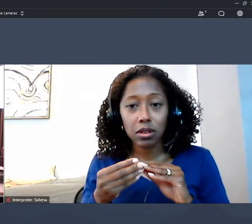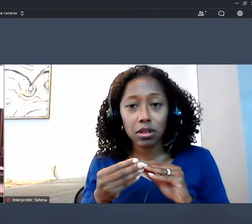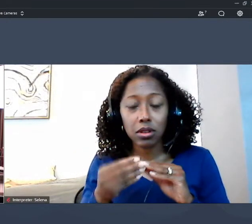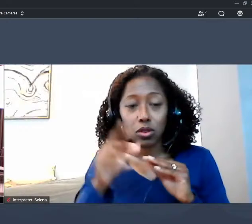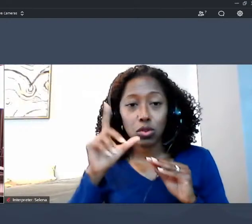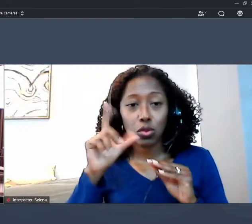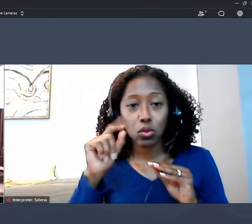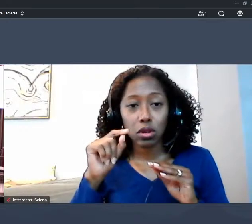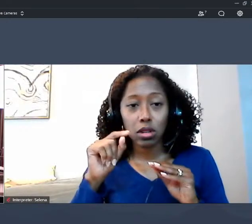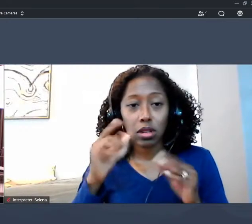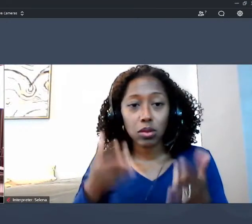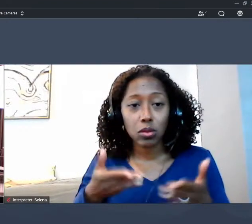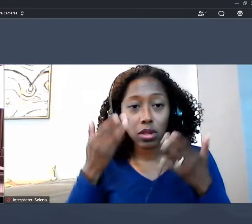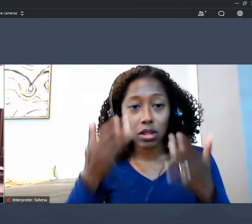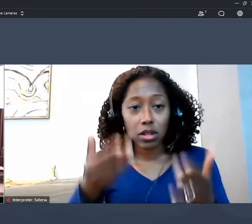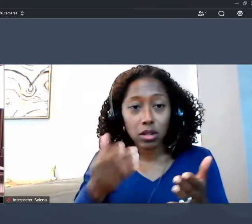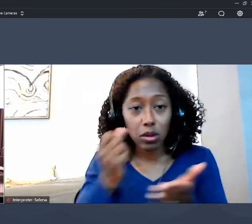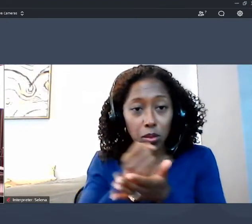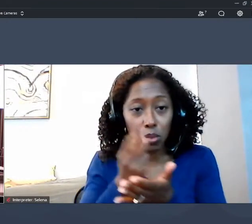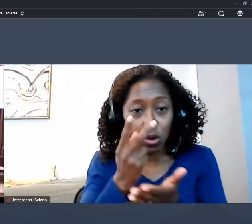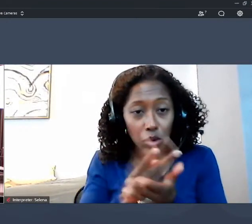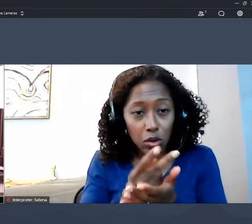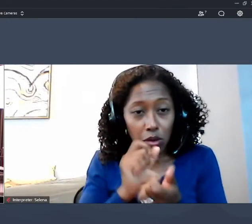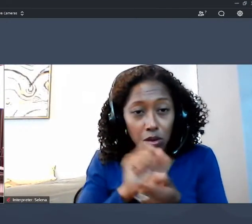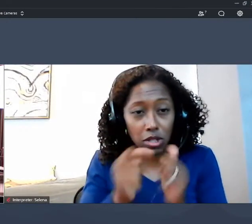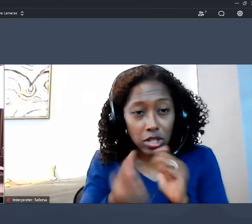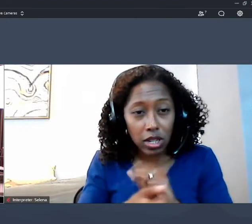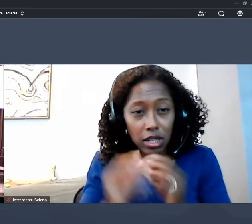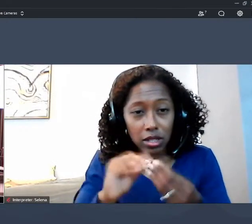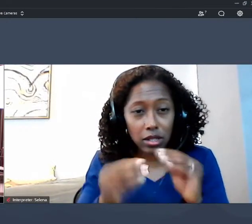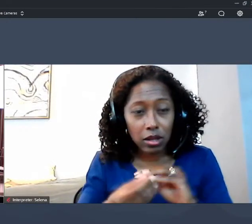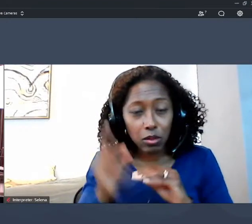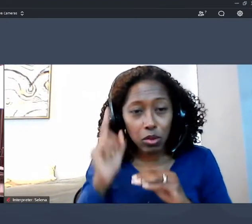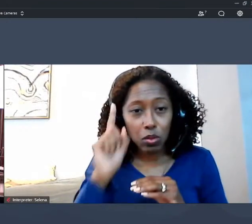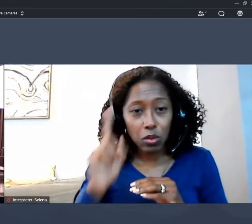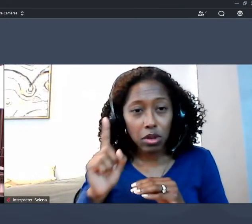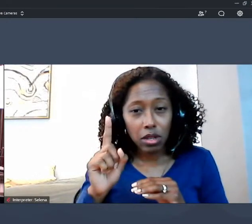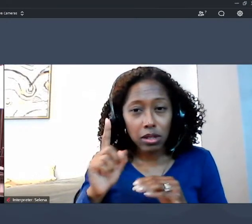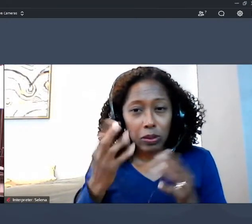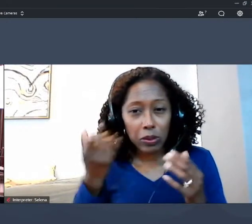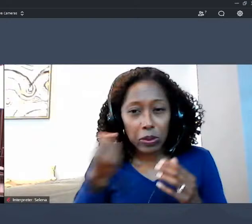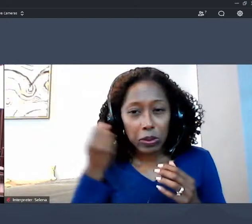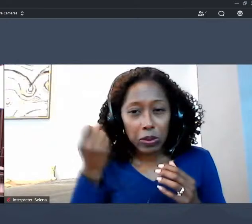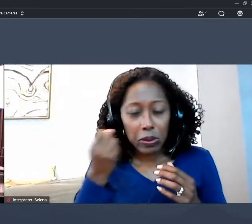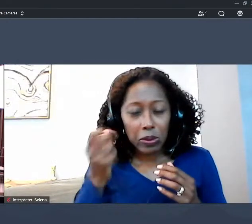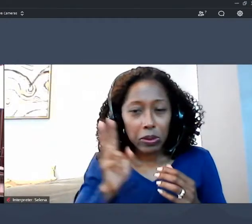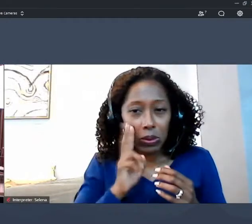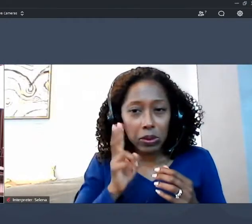20. Resolution approving change number 1. One moment, please.